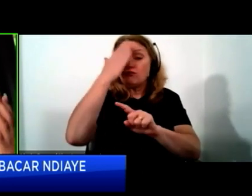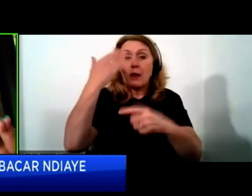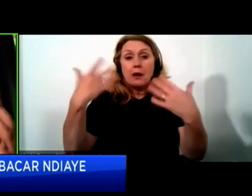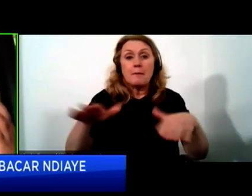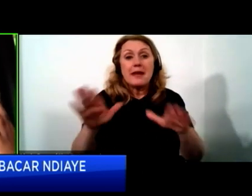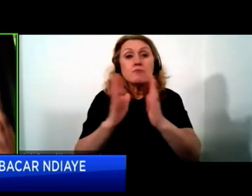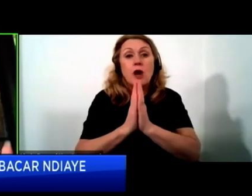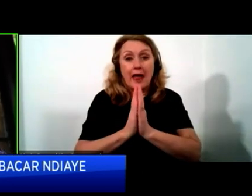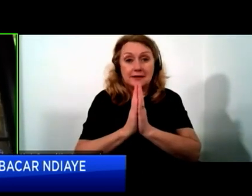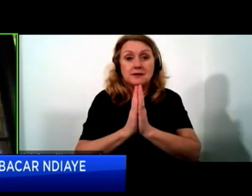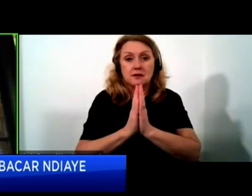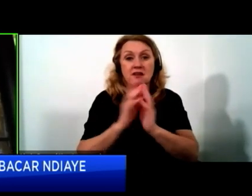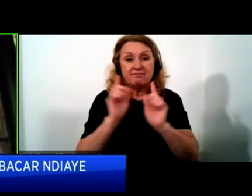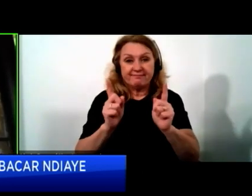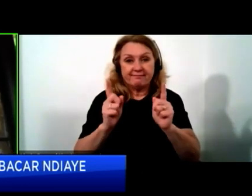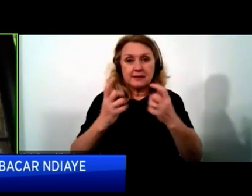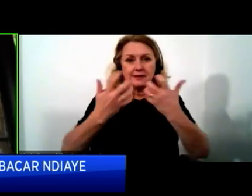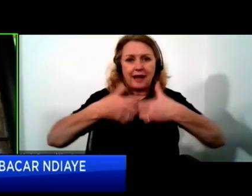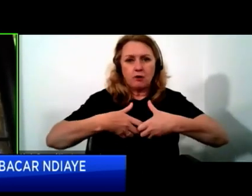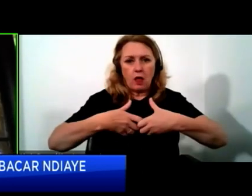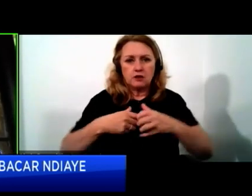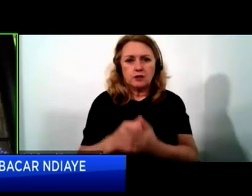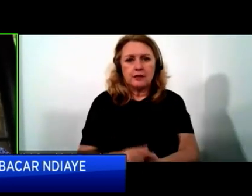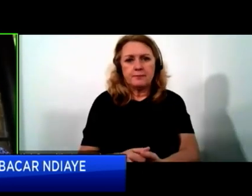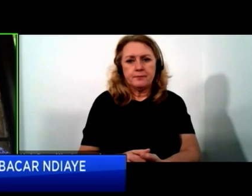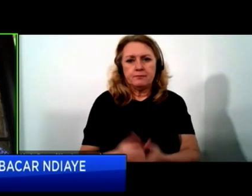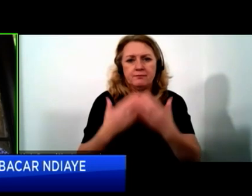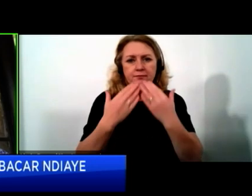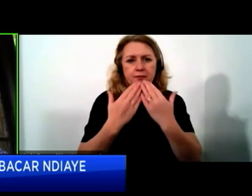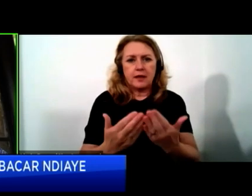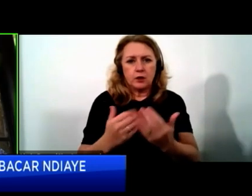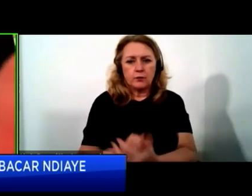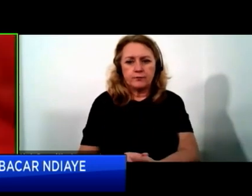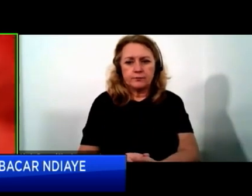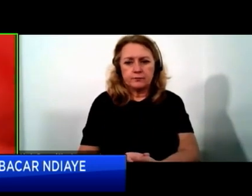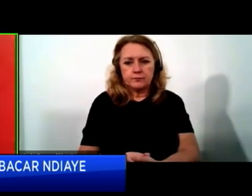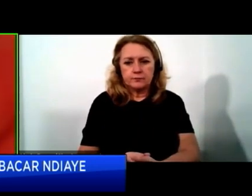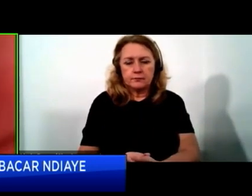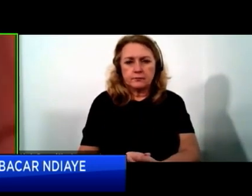is technology. Thank you.